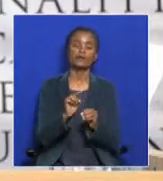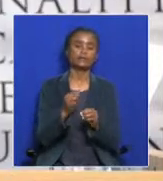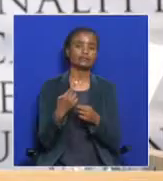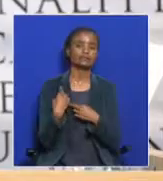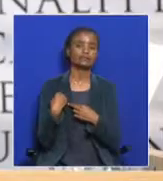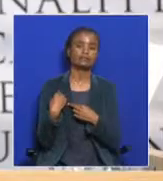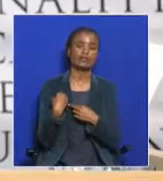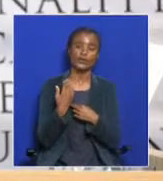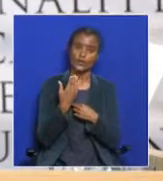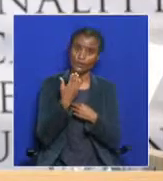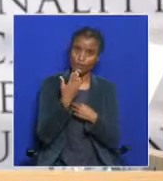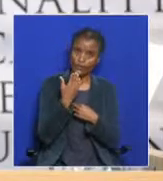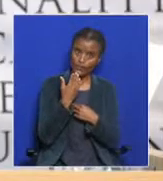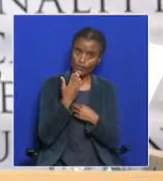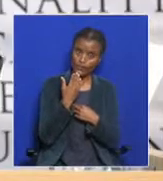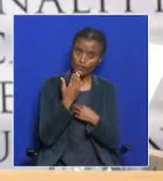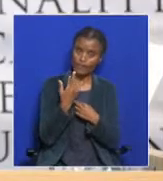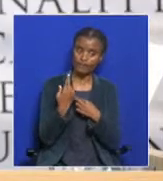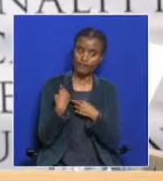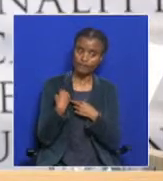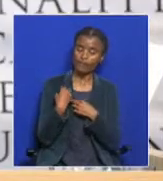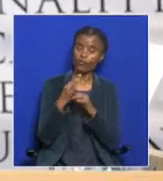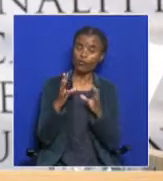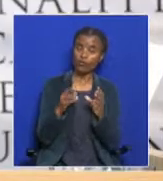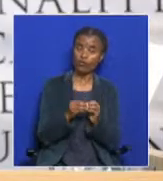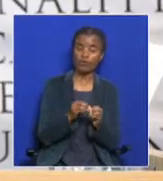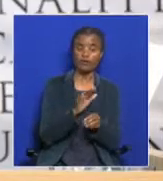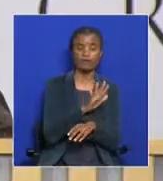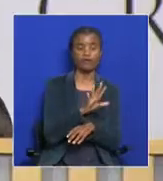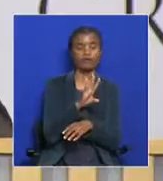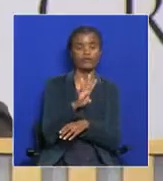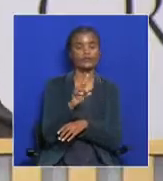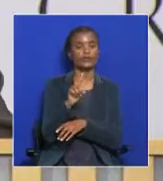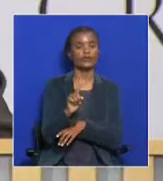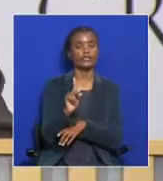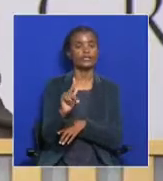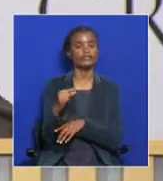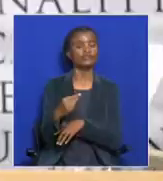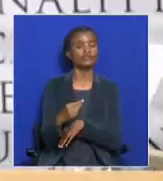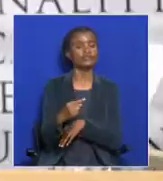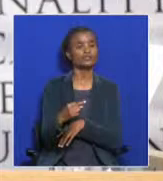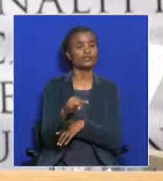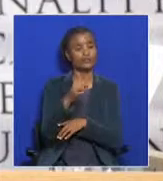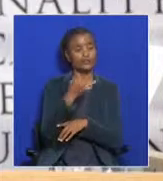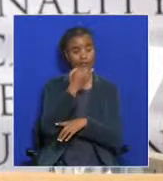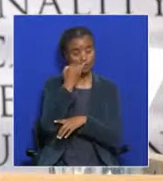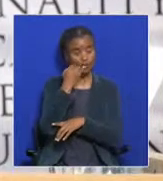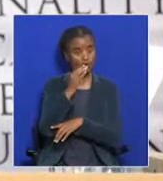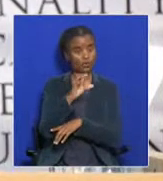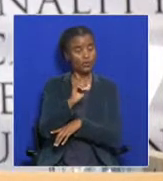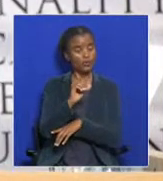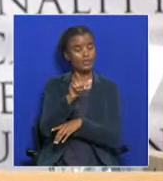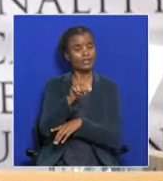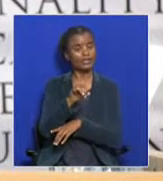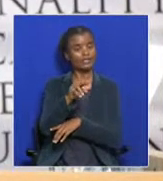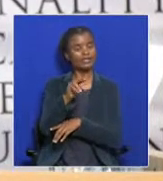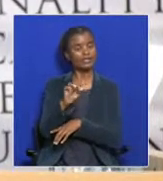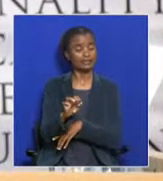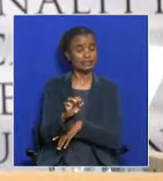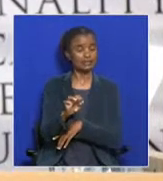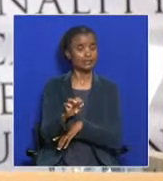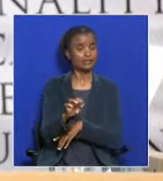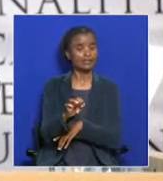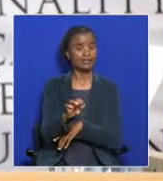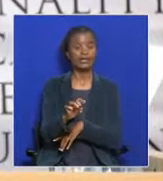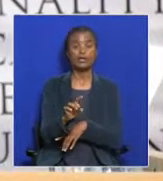that 541 kg of cocaine? You know, I'm not pointing... At the moment you choose